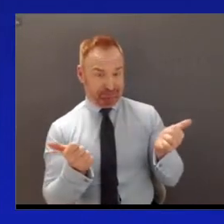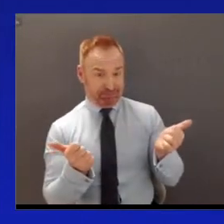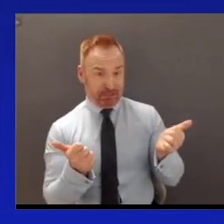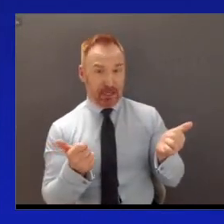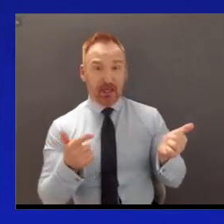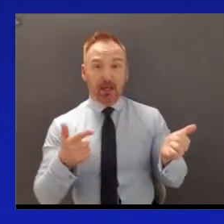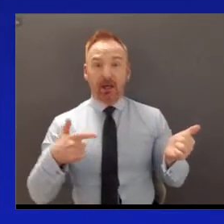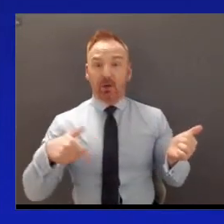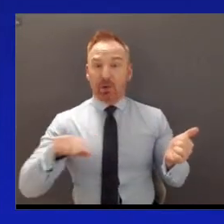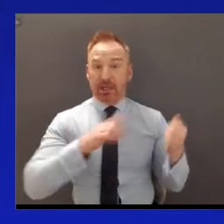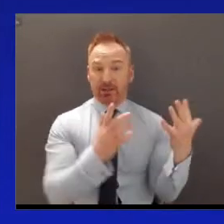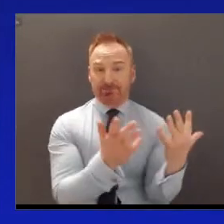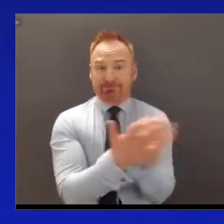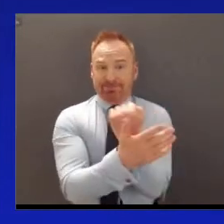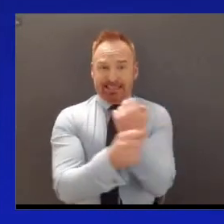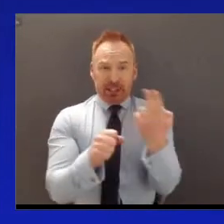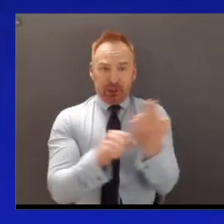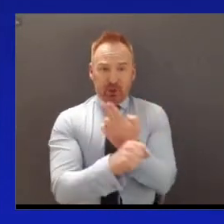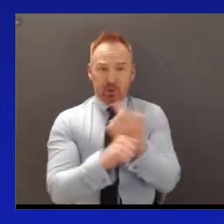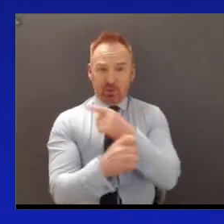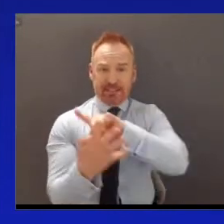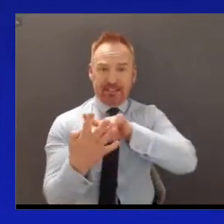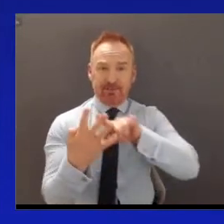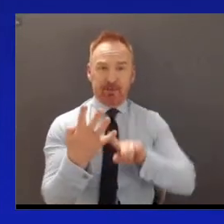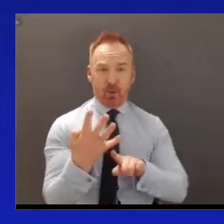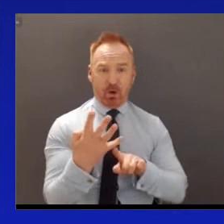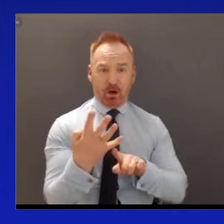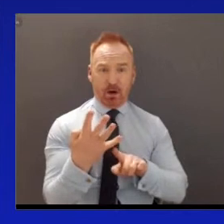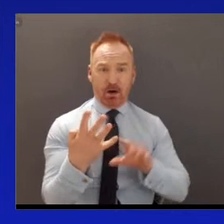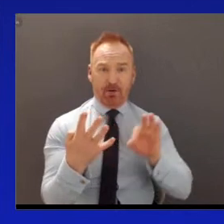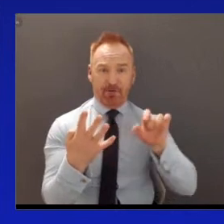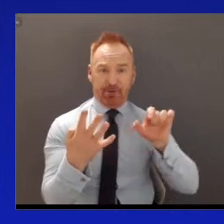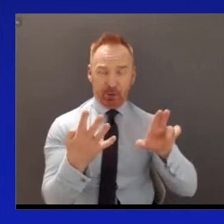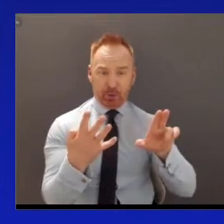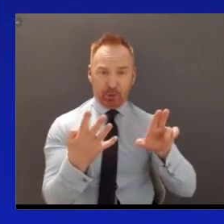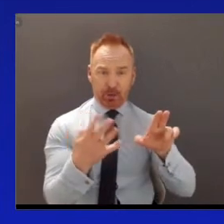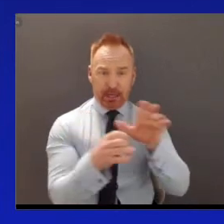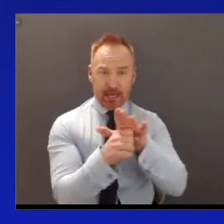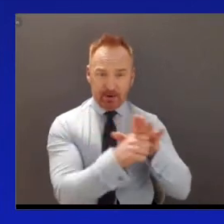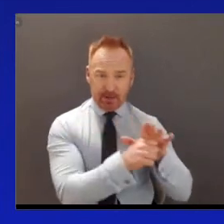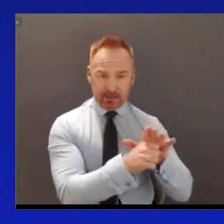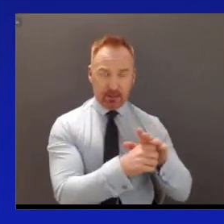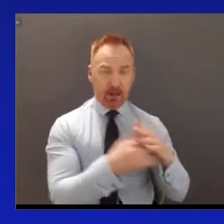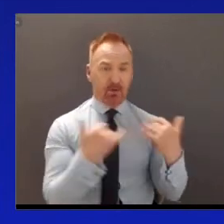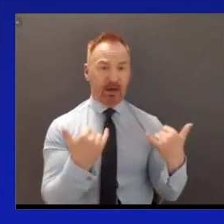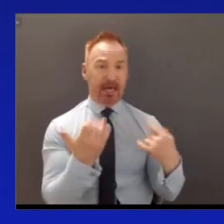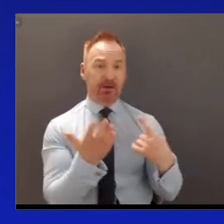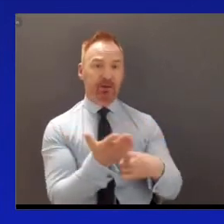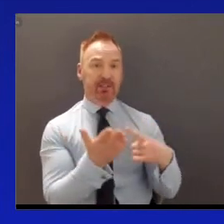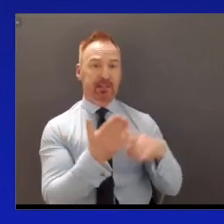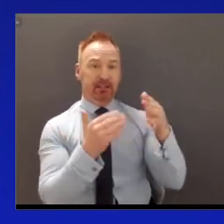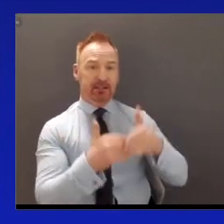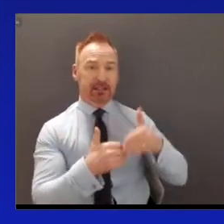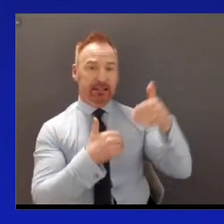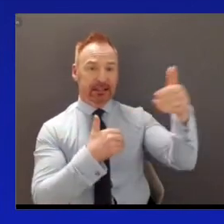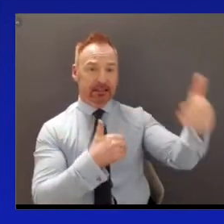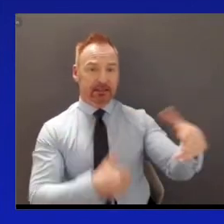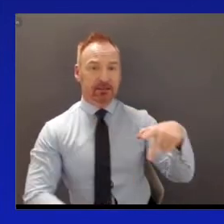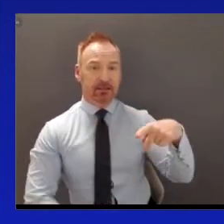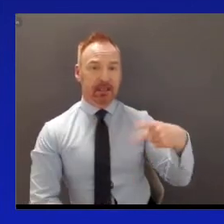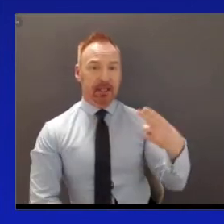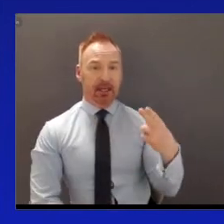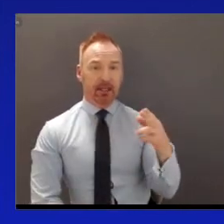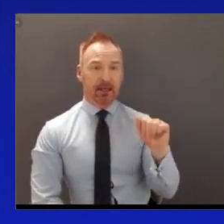and used these sites, the flu vaccine sites. Now, you're talking about phase 2. We're not